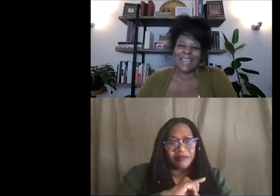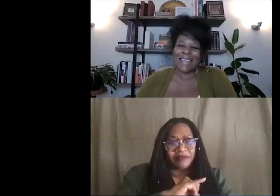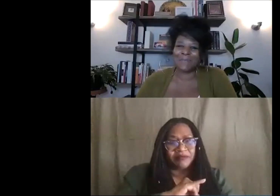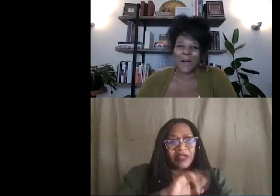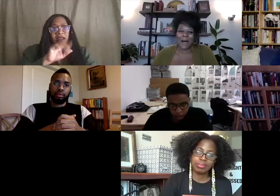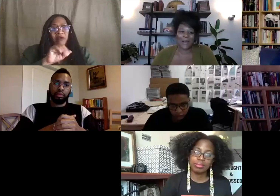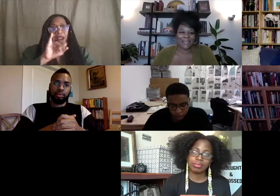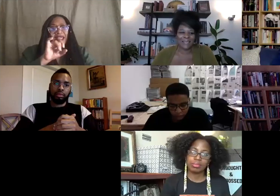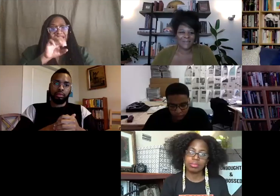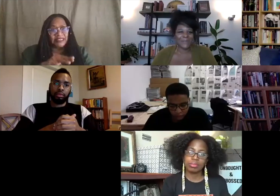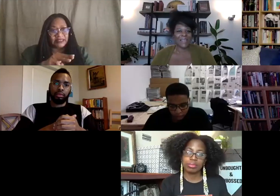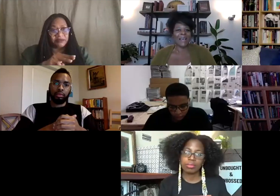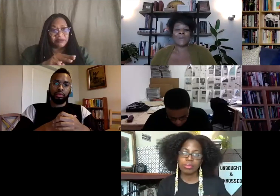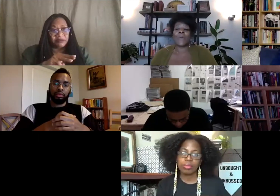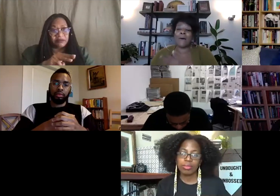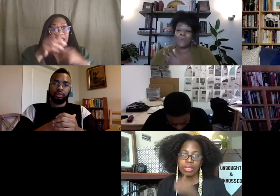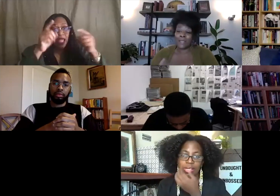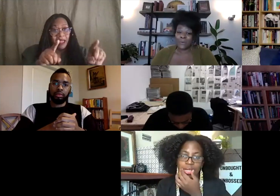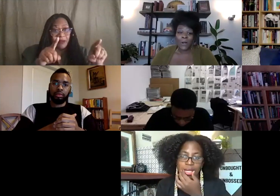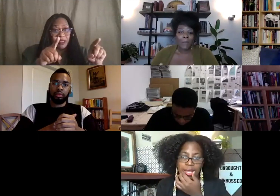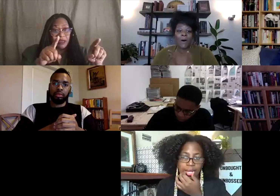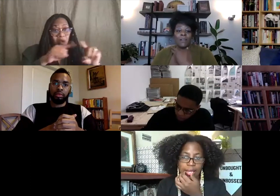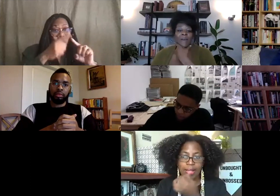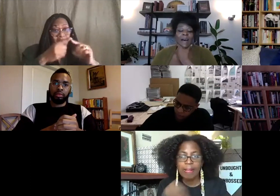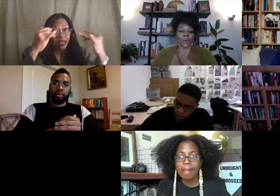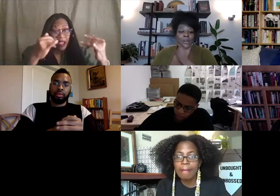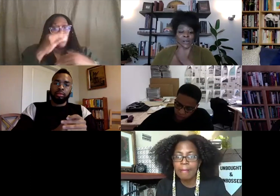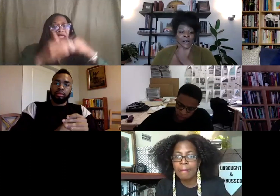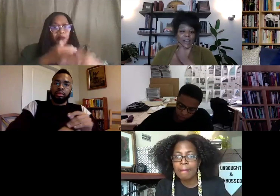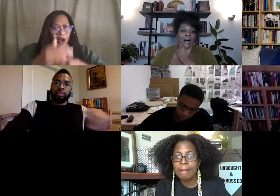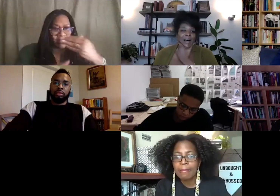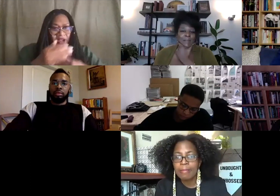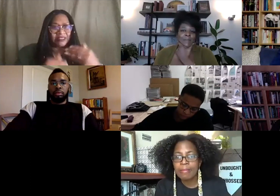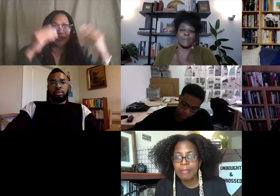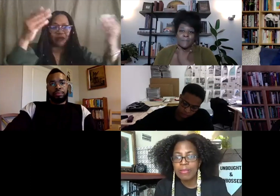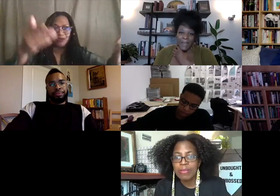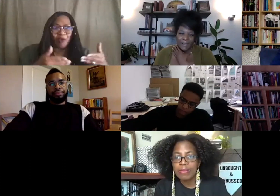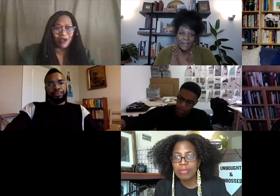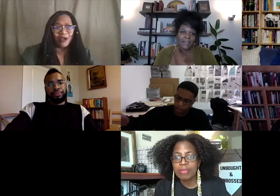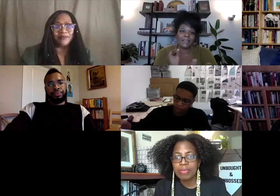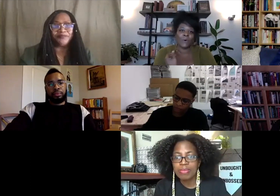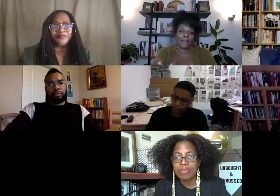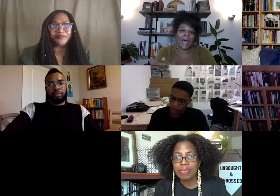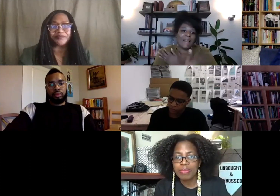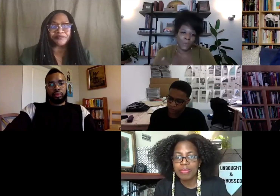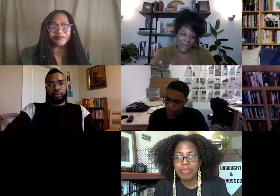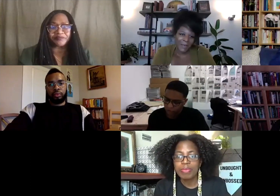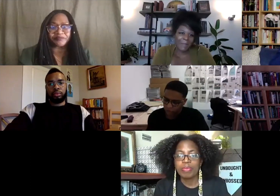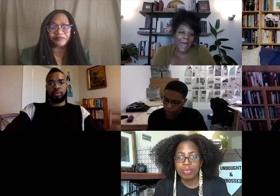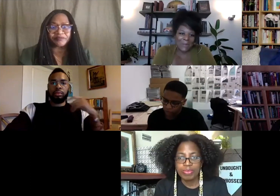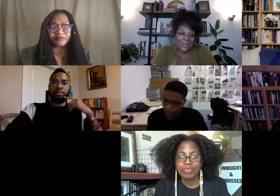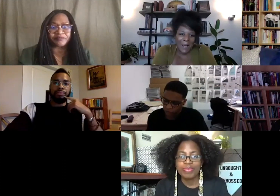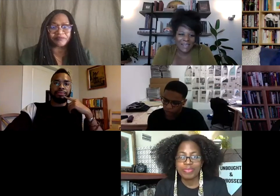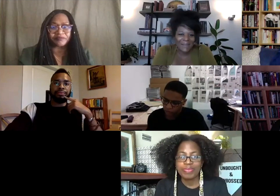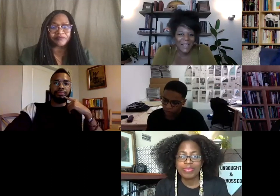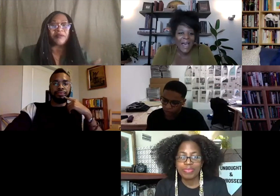Racism is in progress. So I want to welcome all of our panelists, as well as welcoming